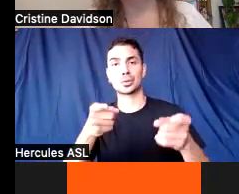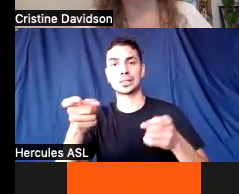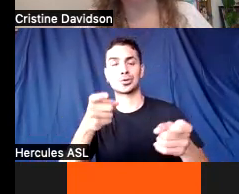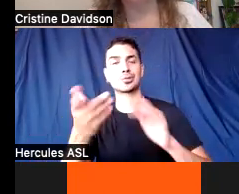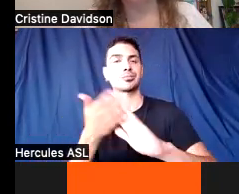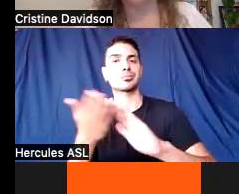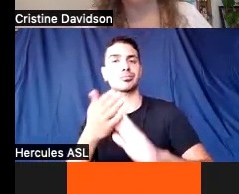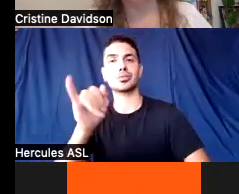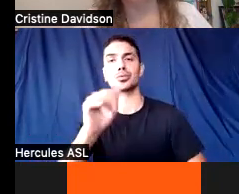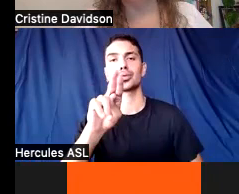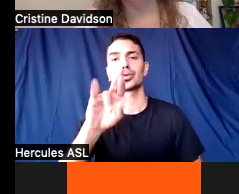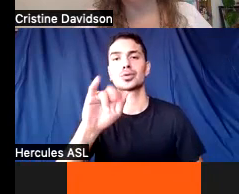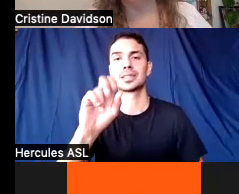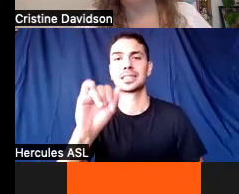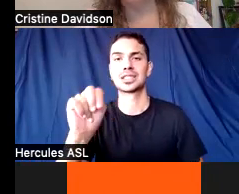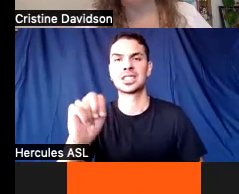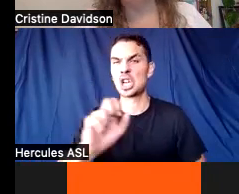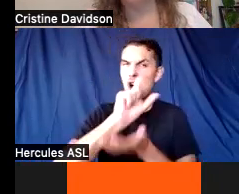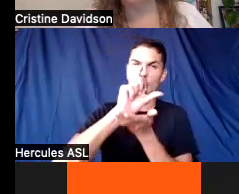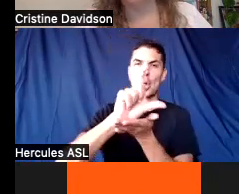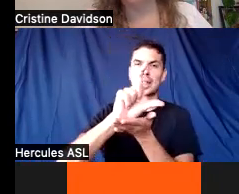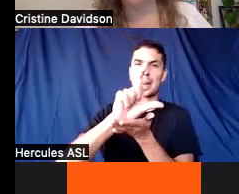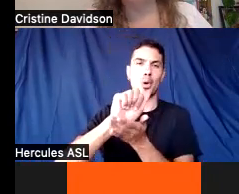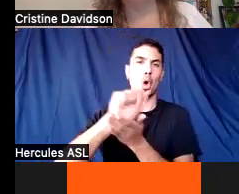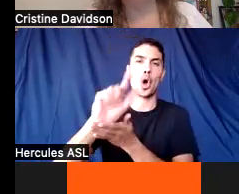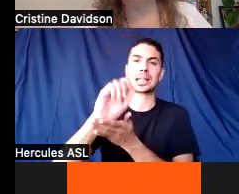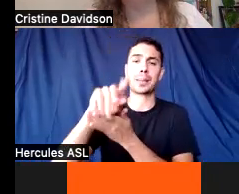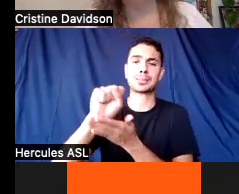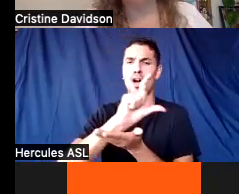All caps, exactly.